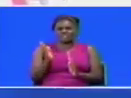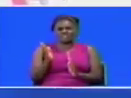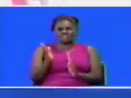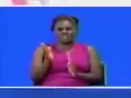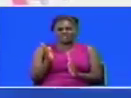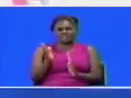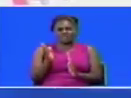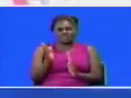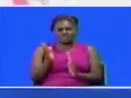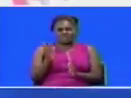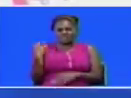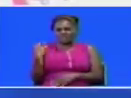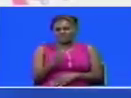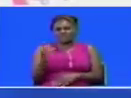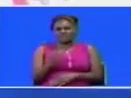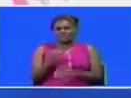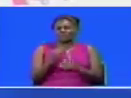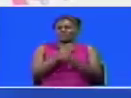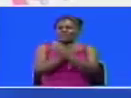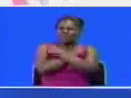have passengers like